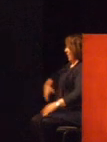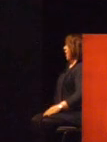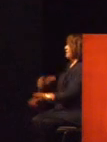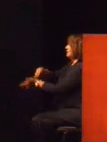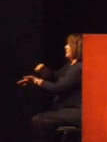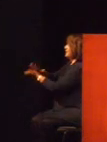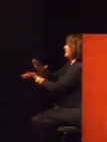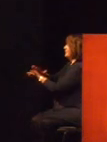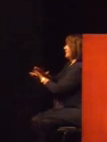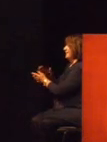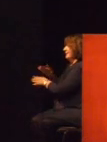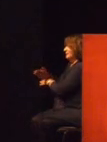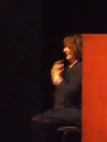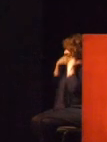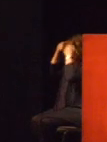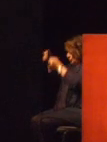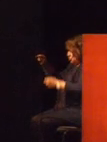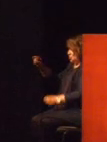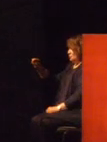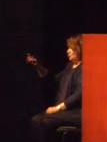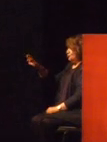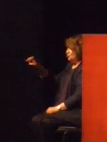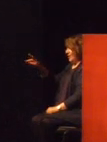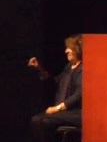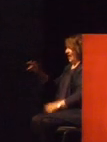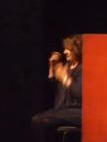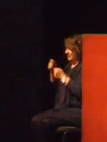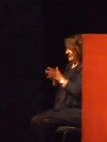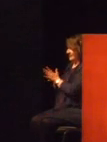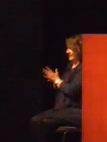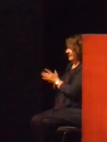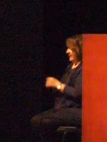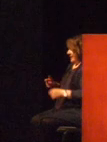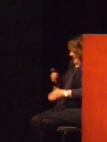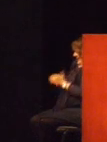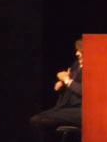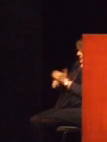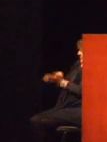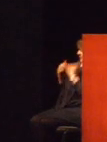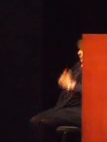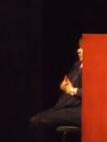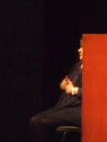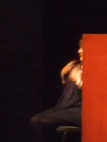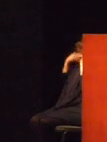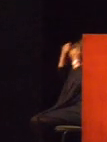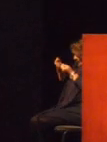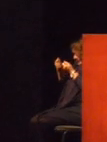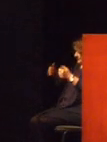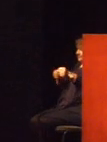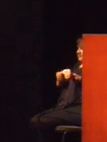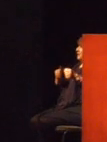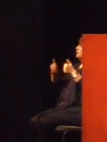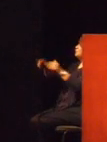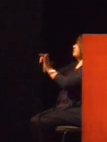This was right after Trayvon Martin was killed, and they're wearing black hoodies under their white medical coats, and they're holding a sign that says, "They tried to bury